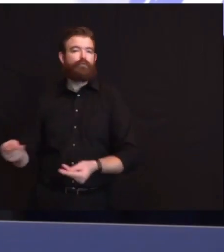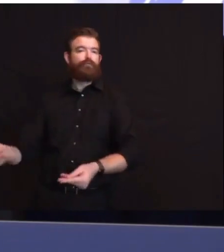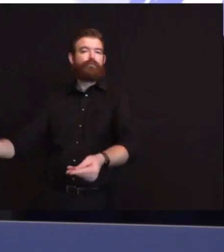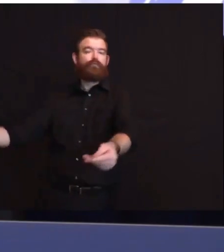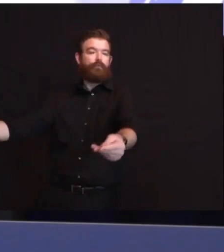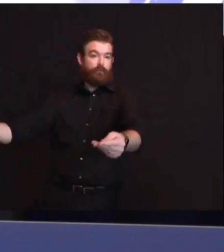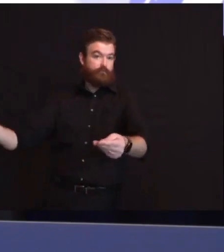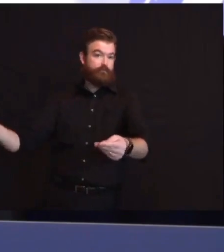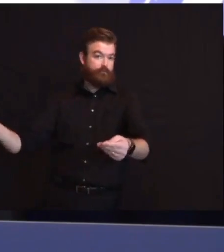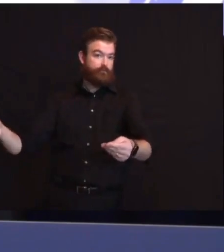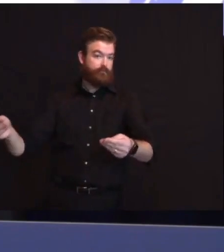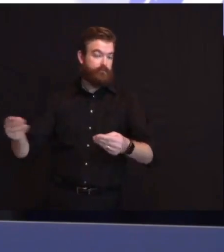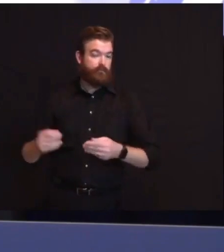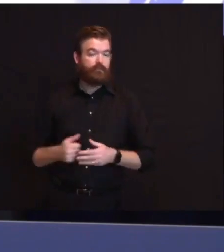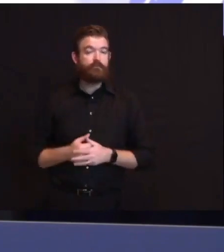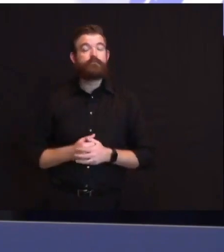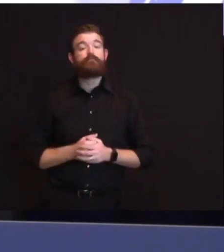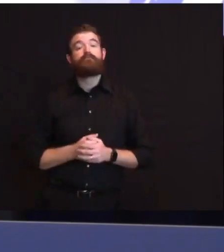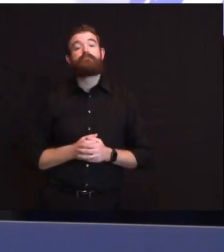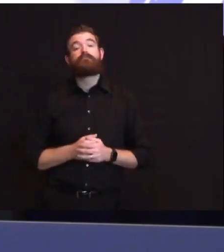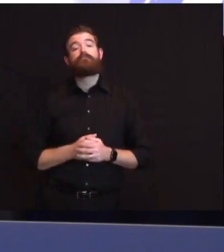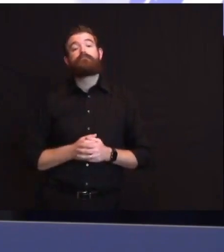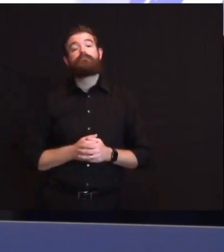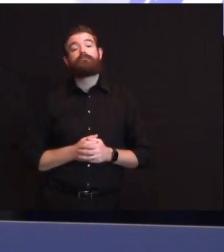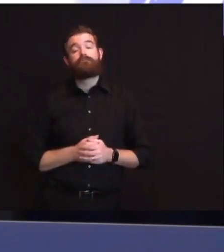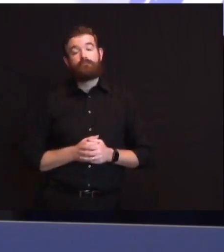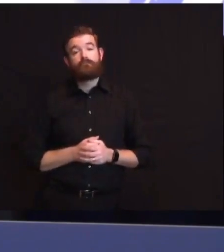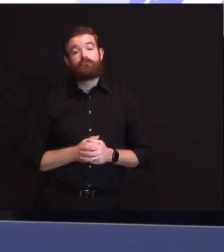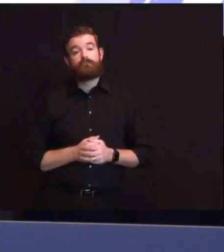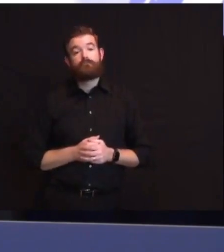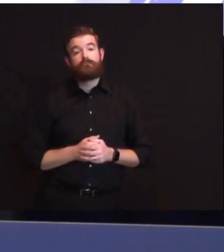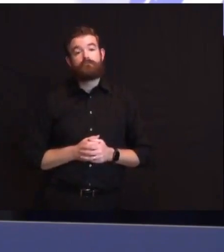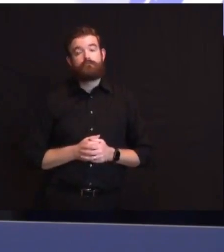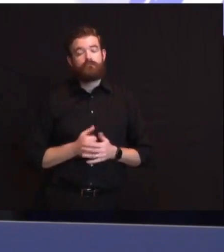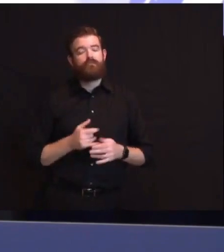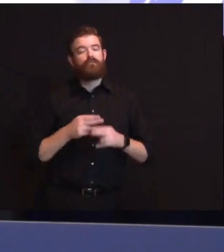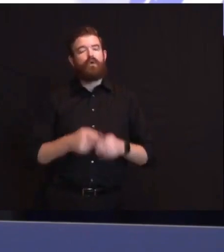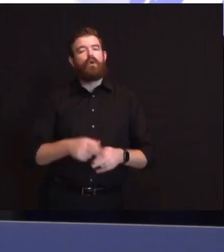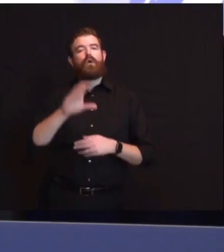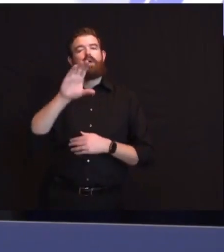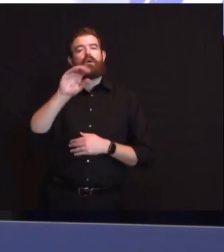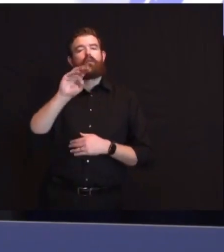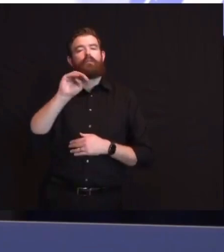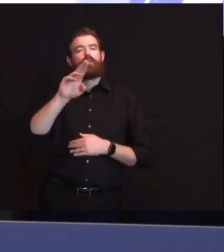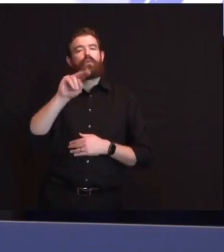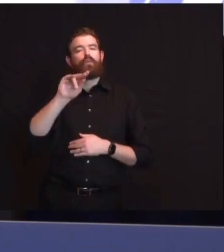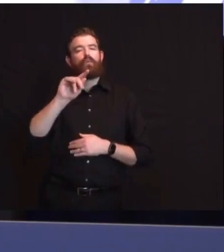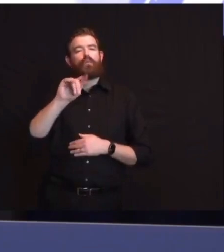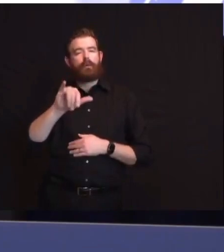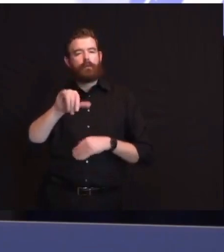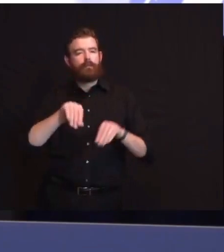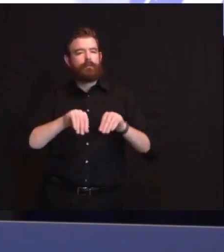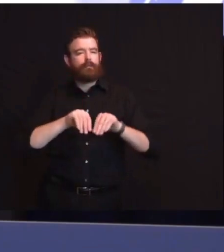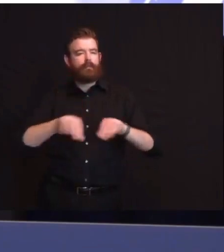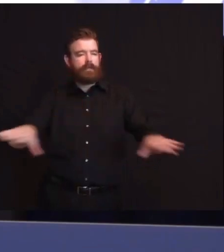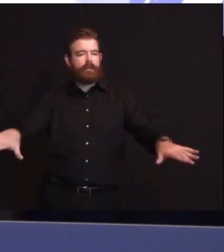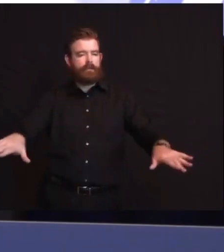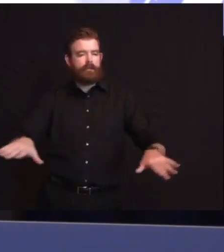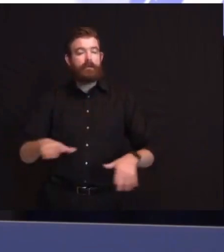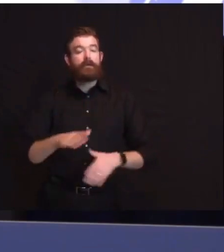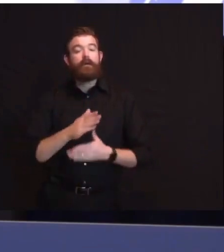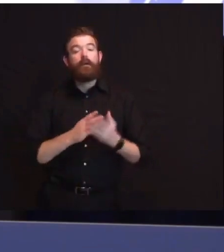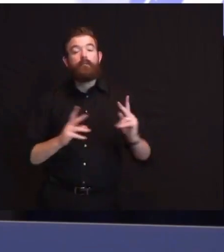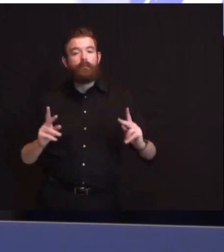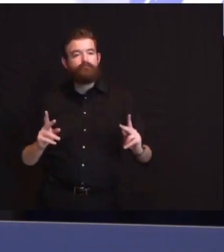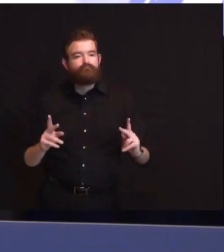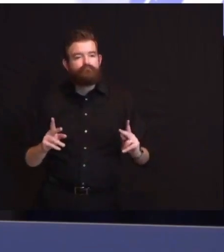COVID-19 cases and community spread in the gathering location, as well as where attendees are coming from, increase the risk